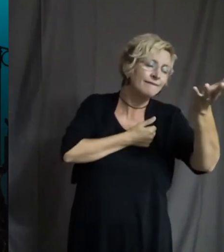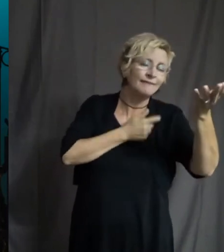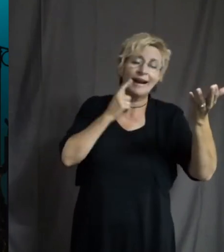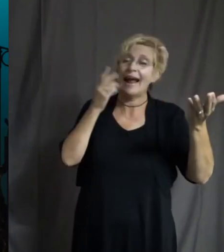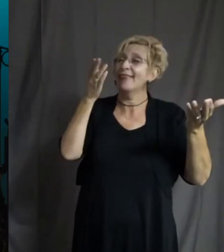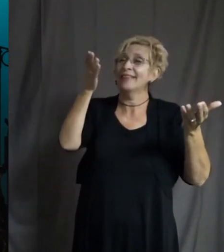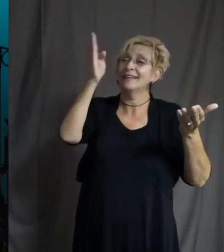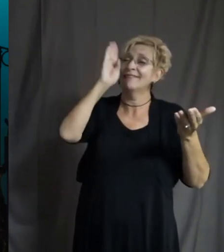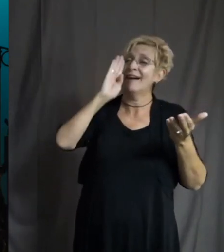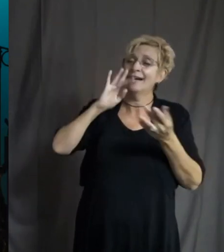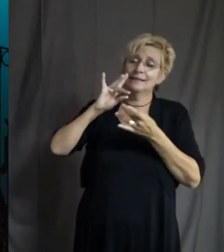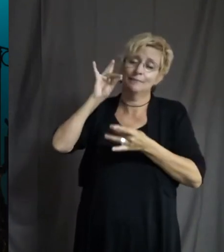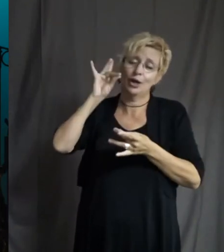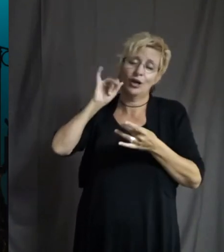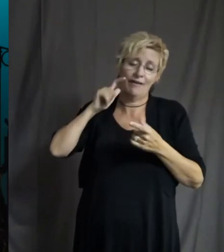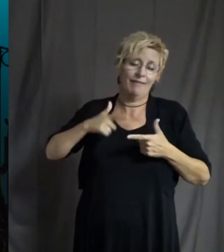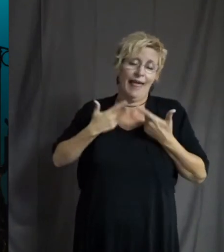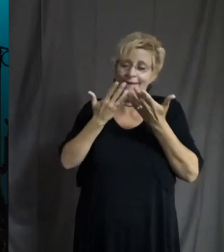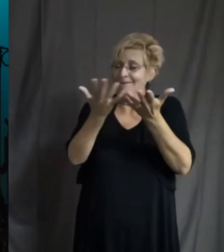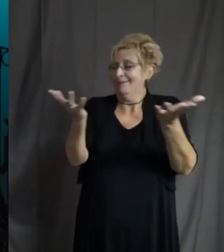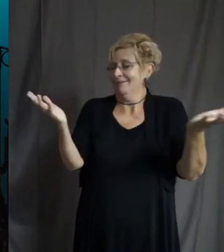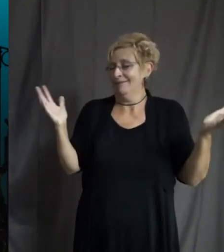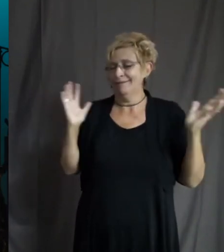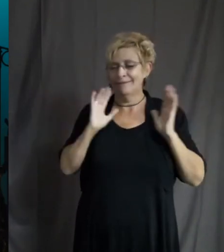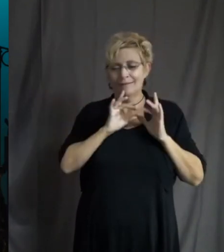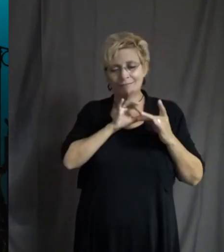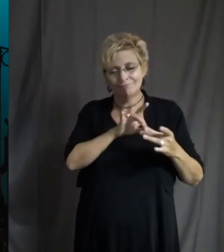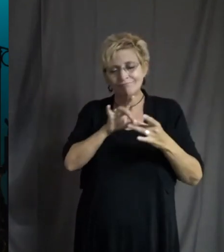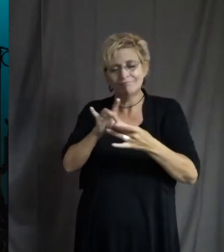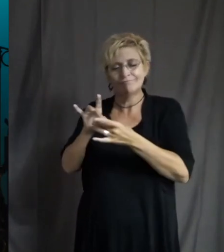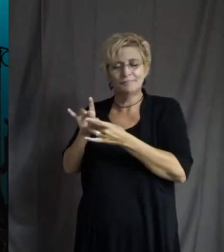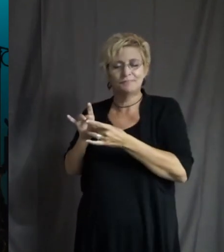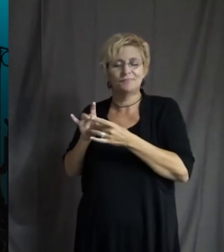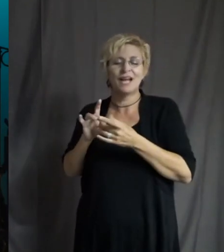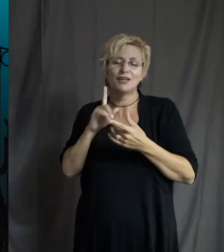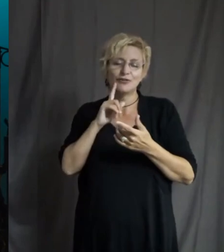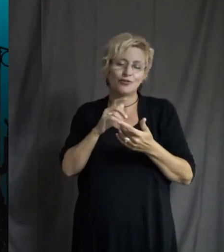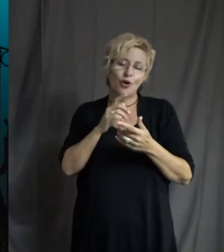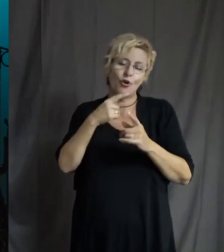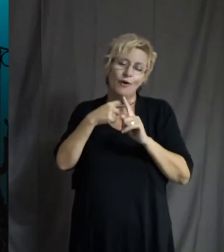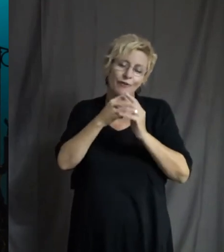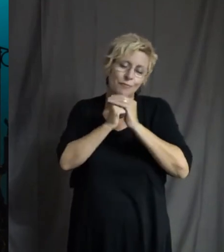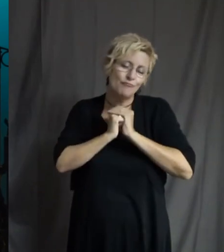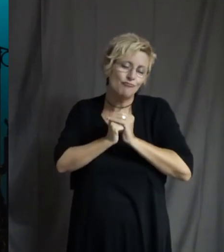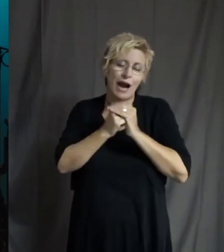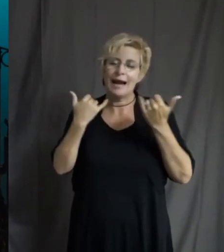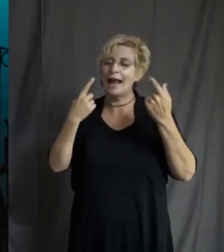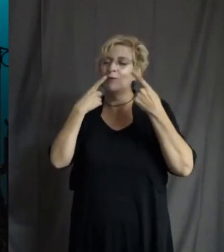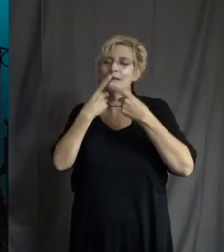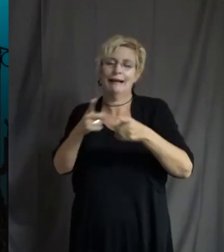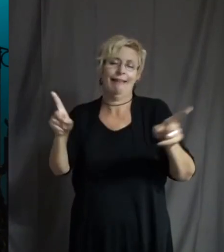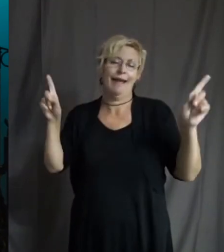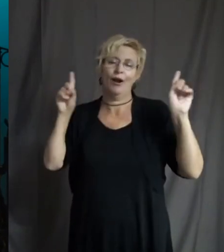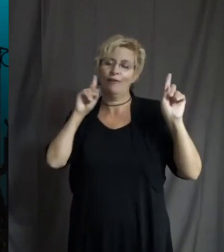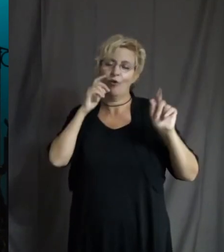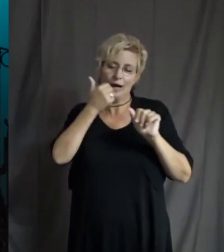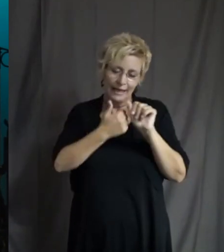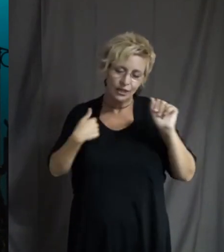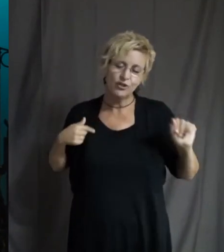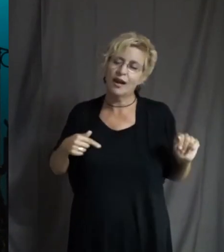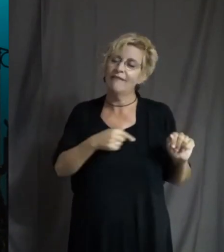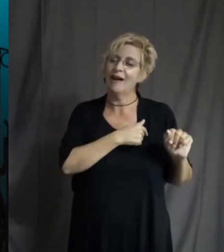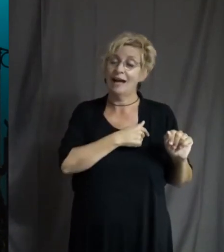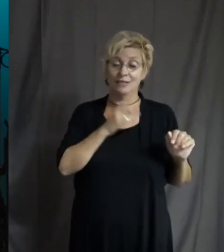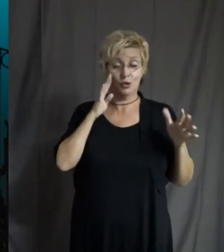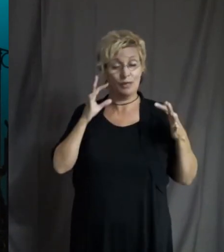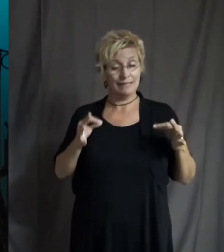those I will love, and that divine presence of life itself. And so, speaking a word of affirmative prayer, what